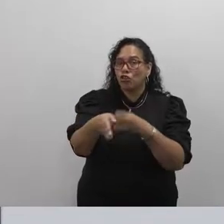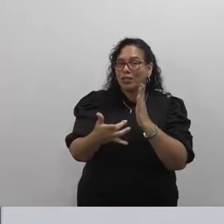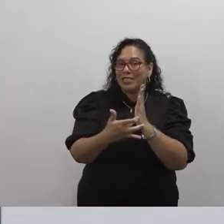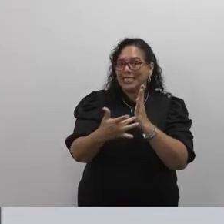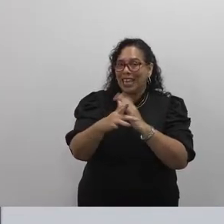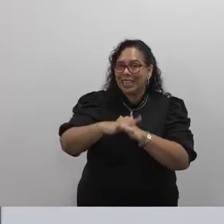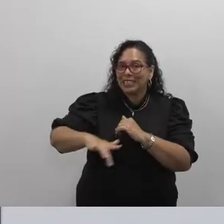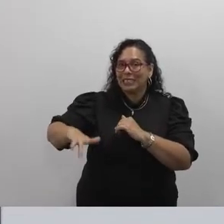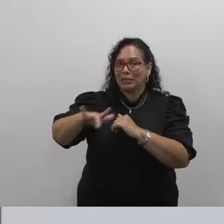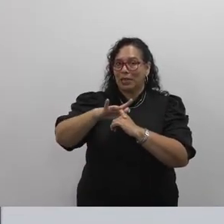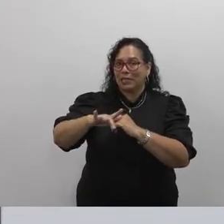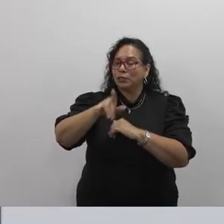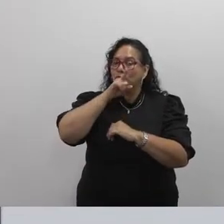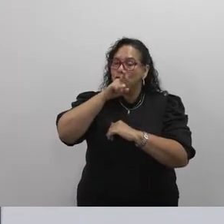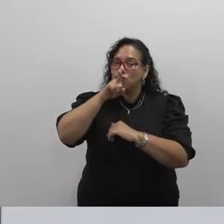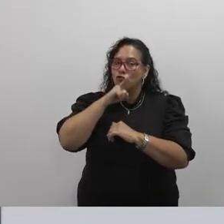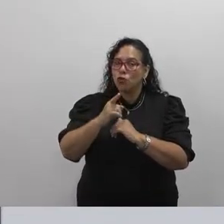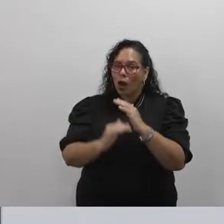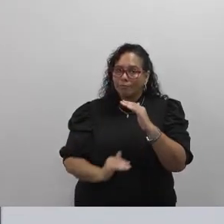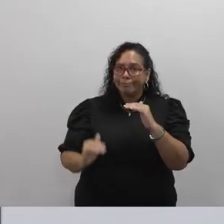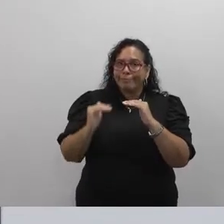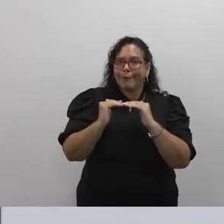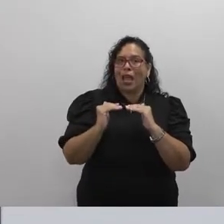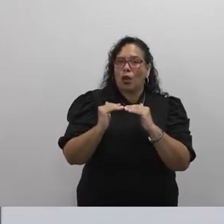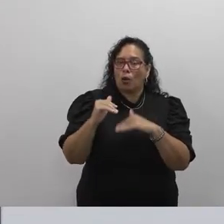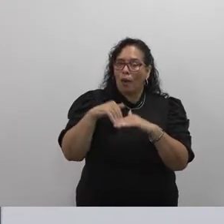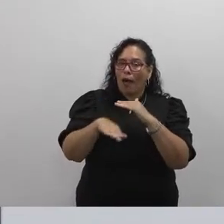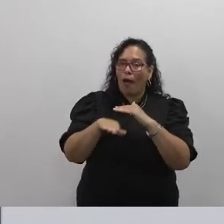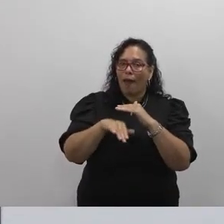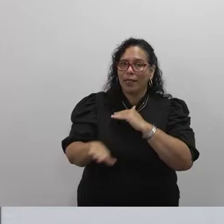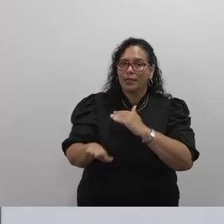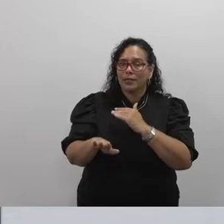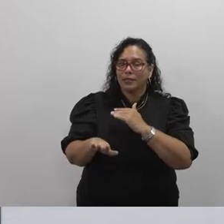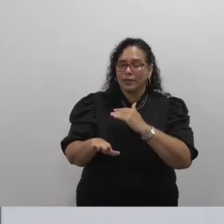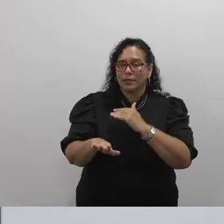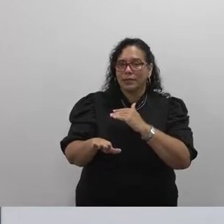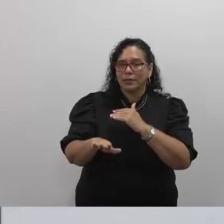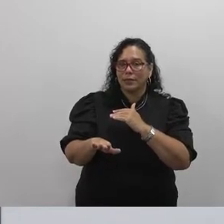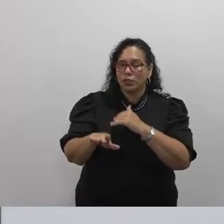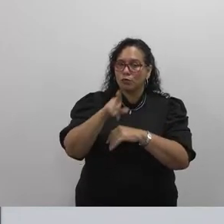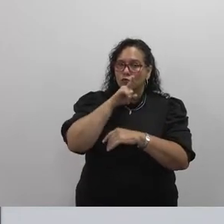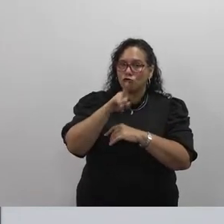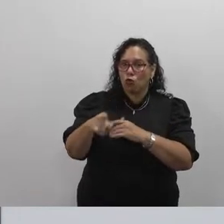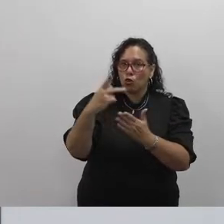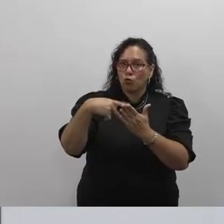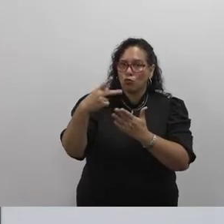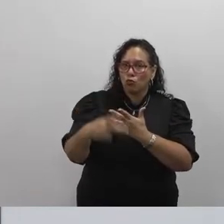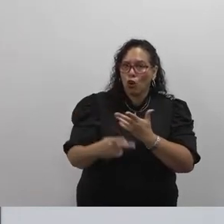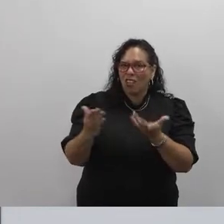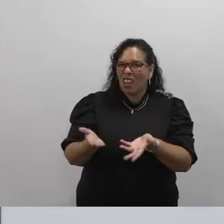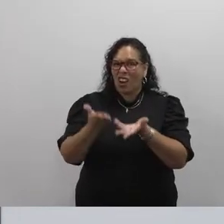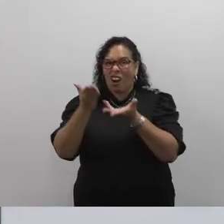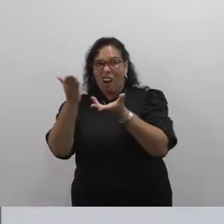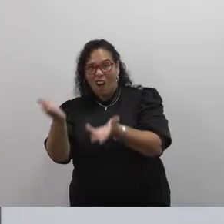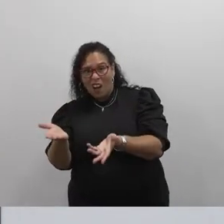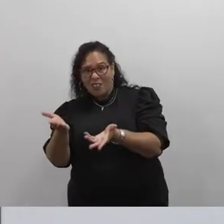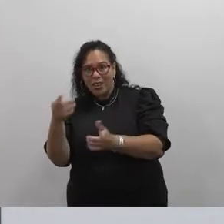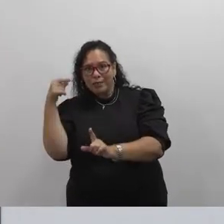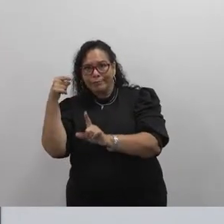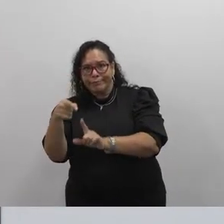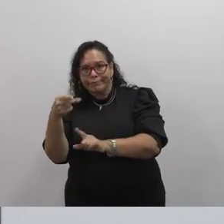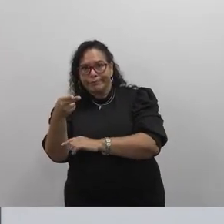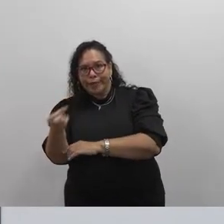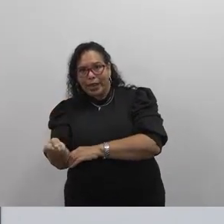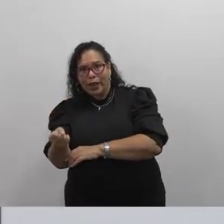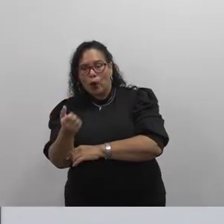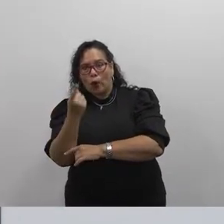spaces, right? So making sure there's equitable access would equate to ensuring that the programs or offerings I have at one particular high school and